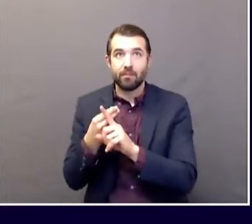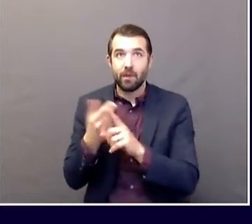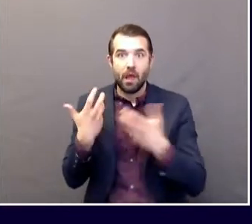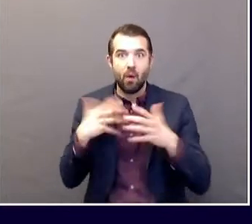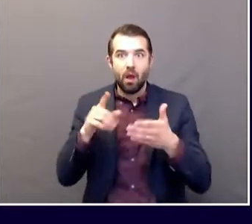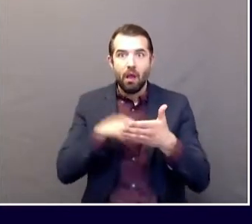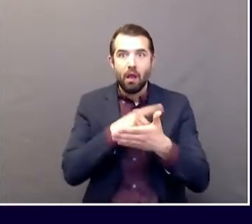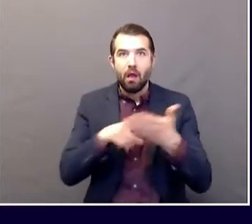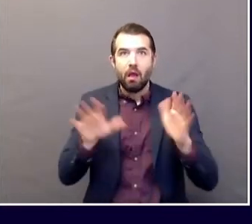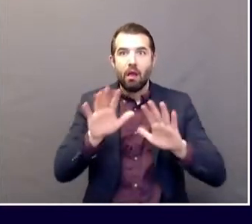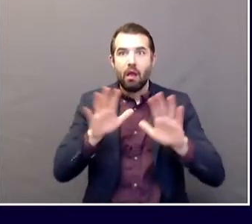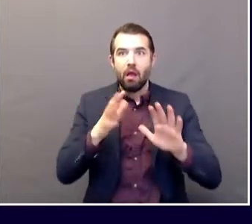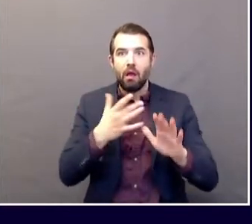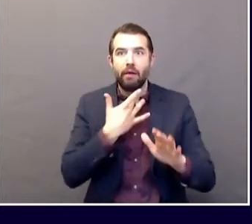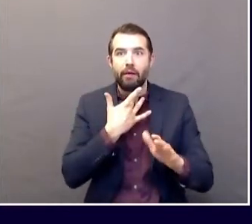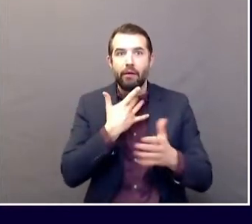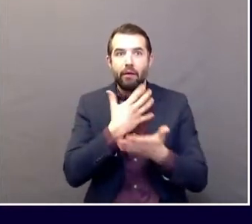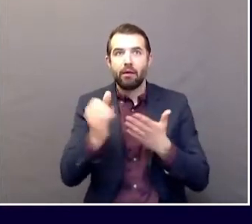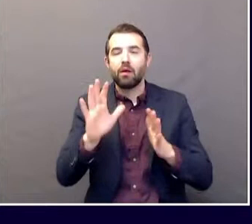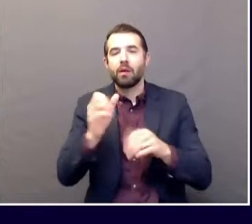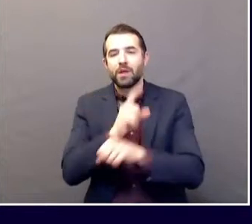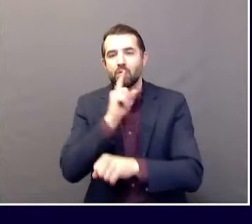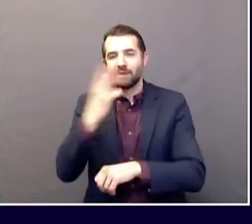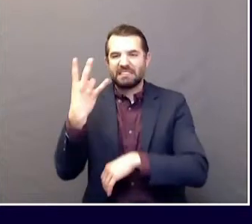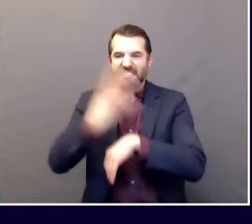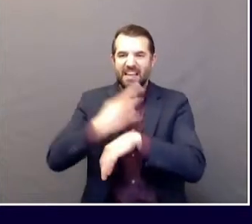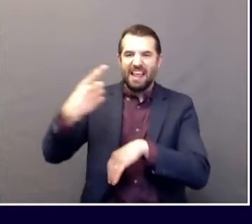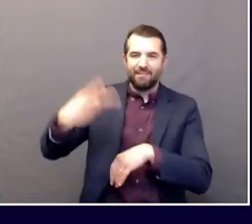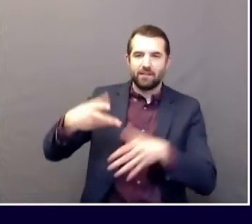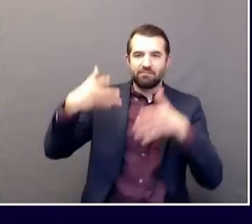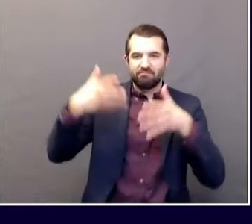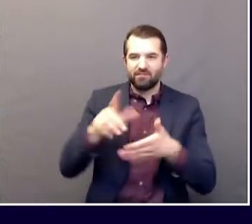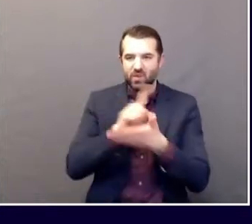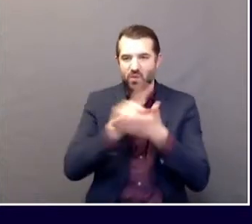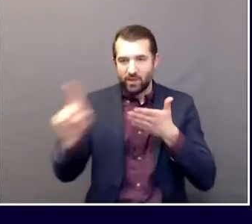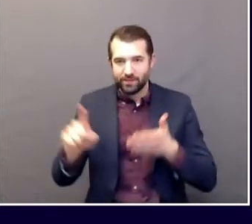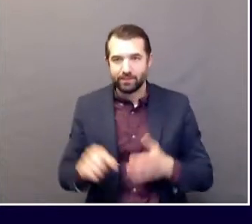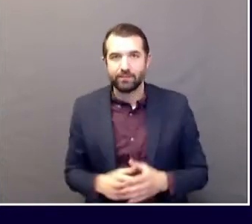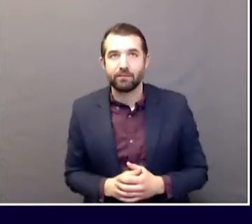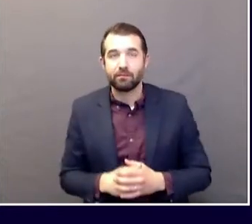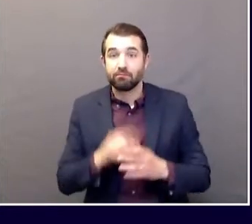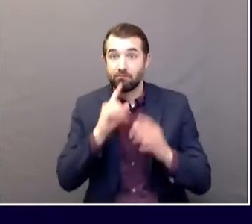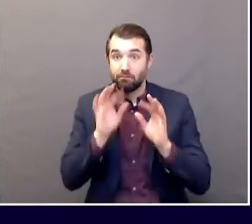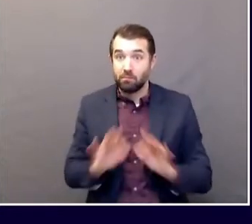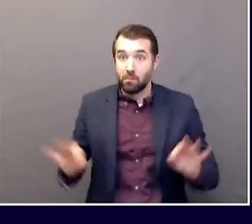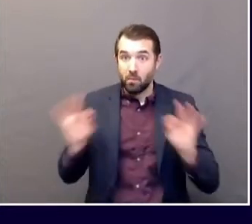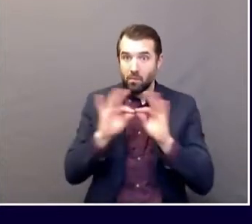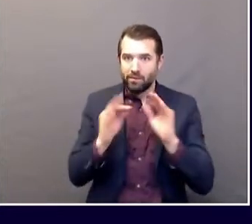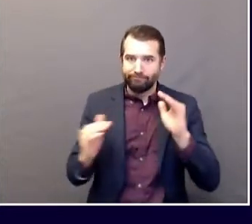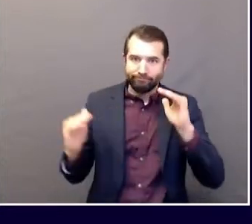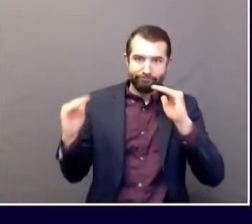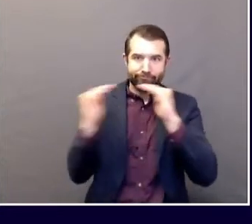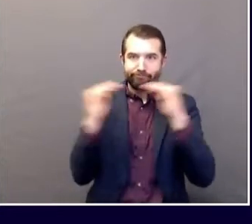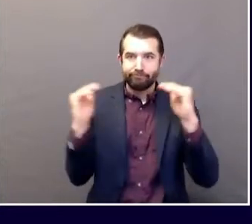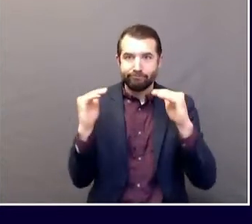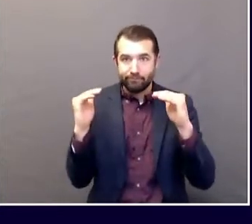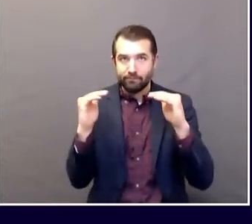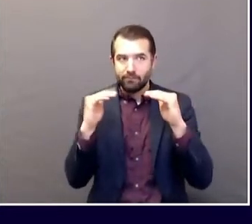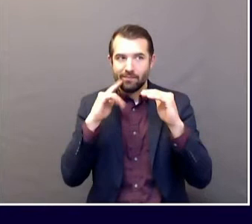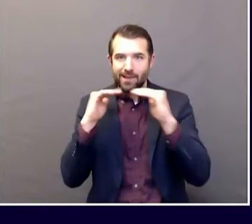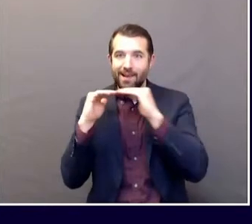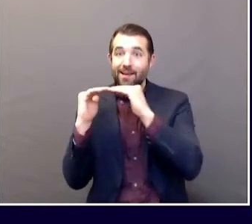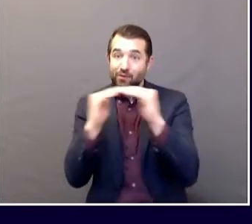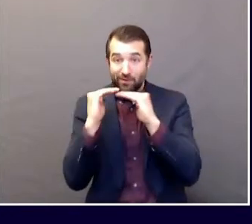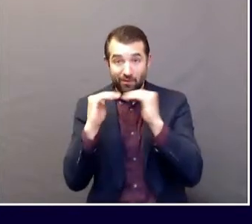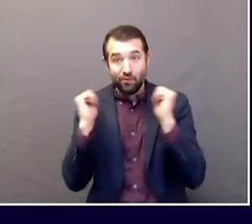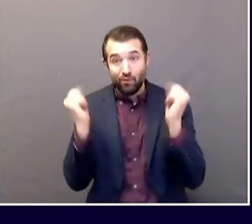looking at, but we're also focused on equity as well, as we have been throughout the pandemic. So we're also looking within places to make sure that they